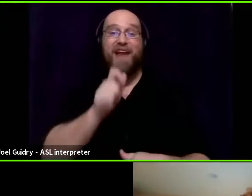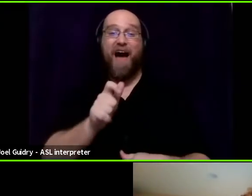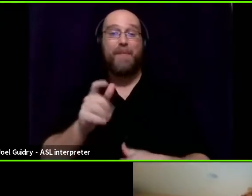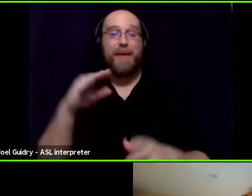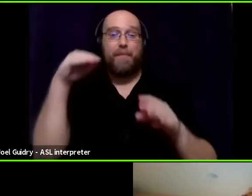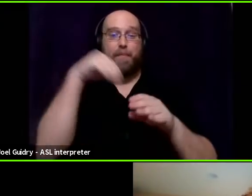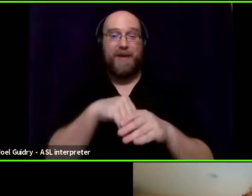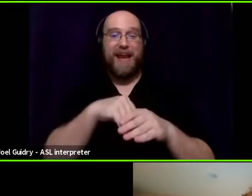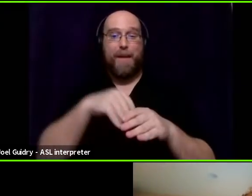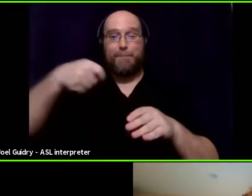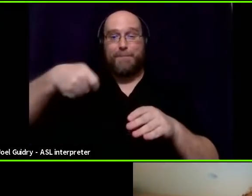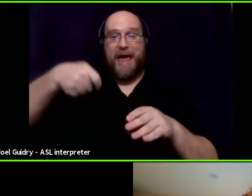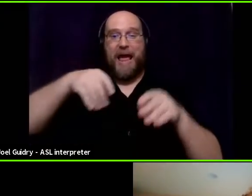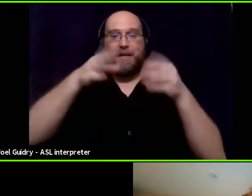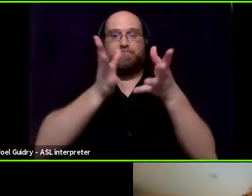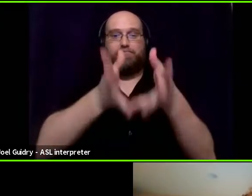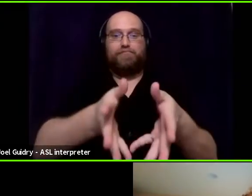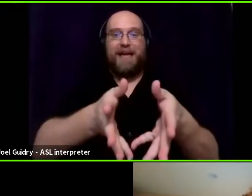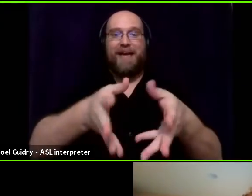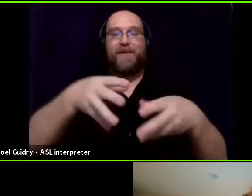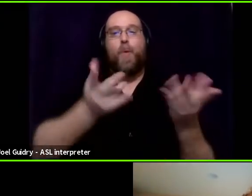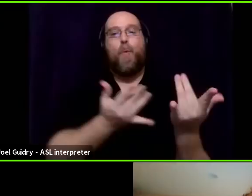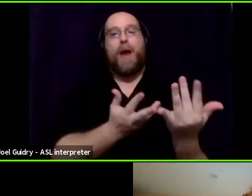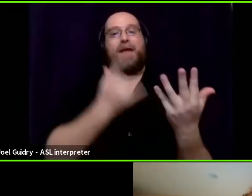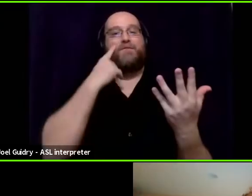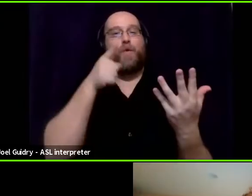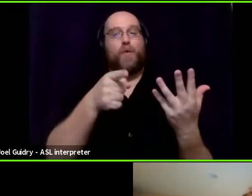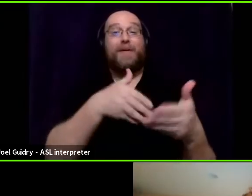and sit there waiting for you the next day.